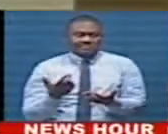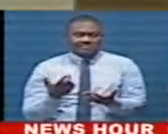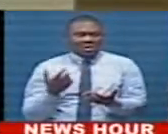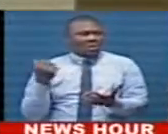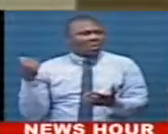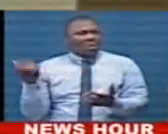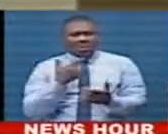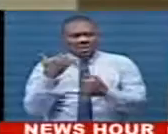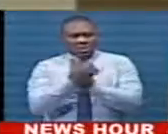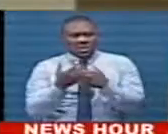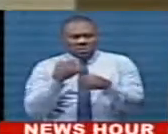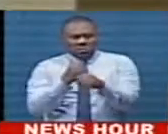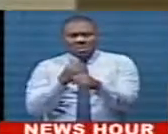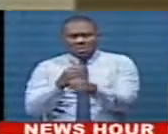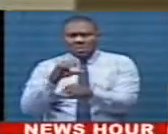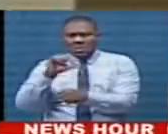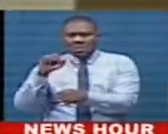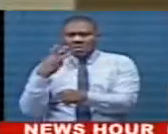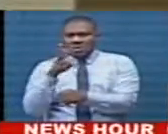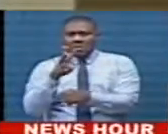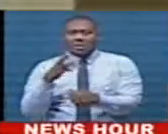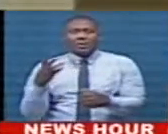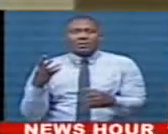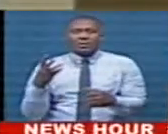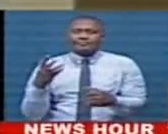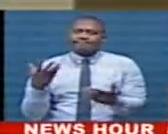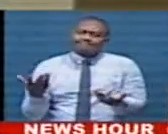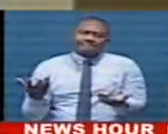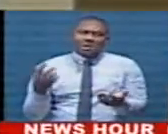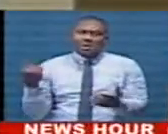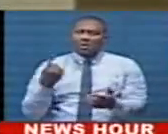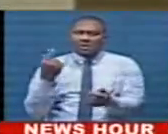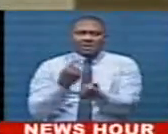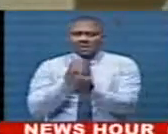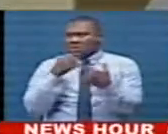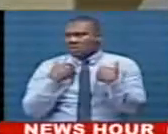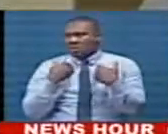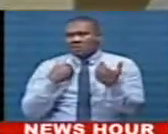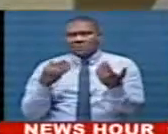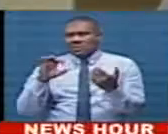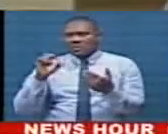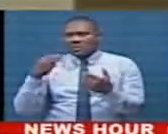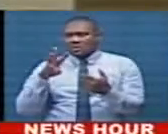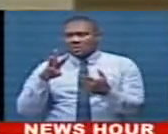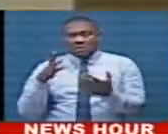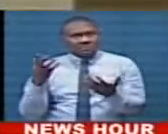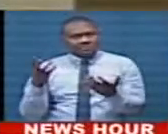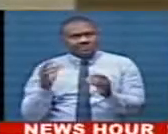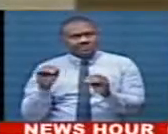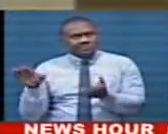producing countries in Africa, that has no tax or any sort of levy on the export of raw nuts.